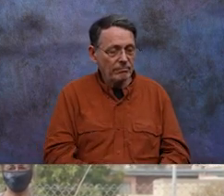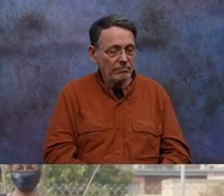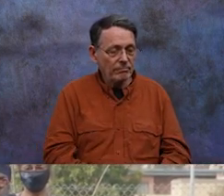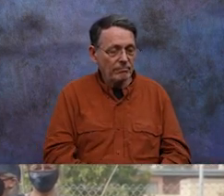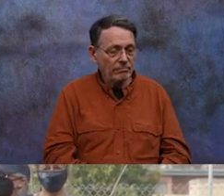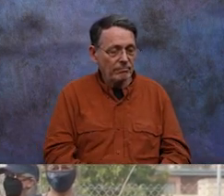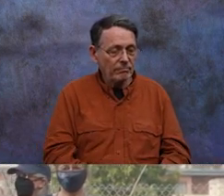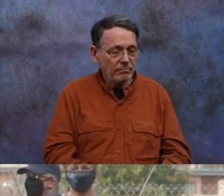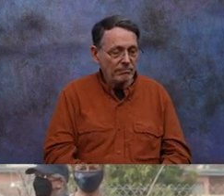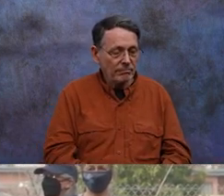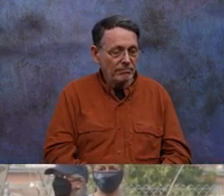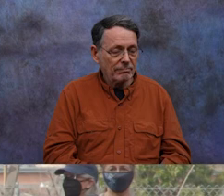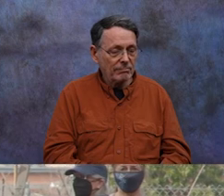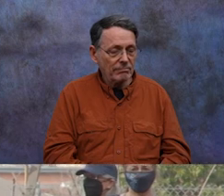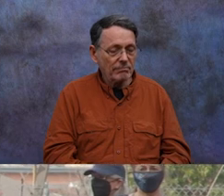ourselves. So